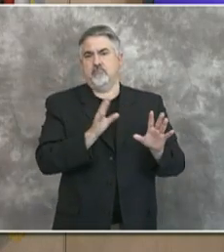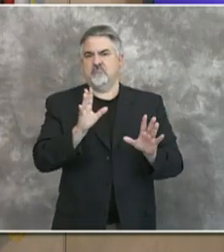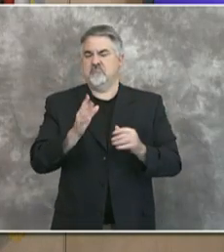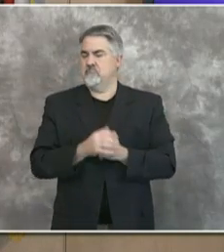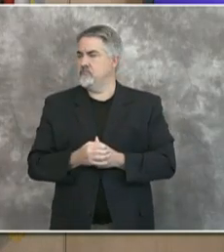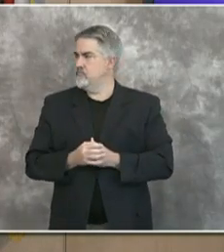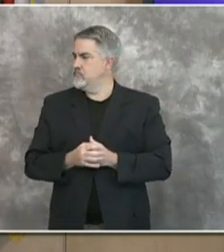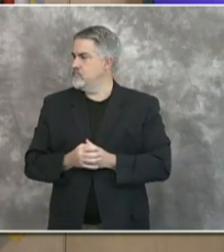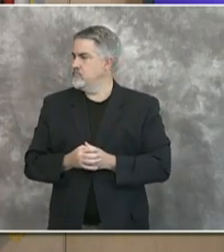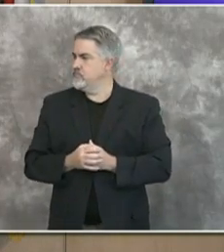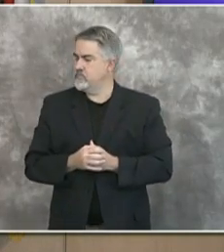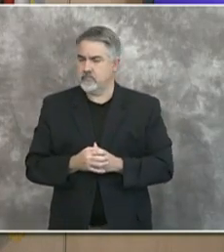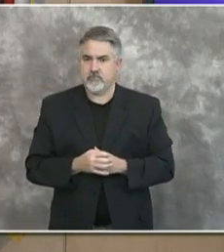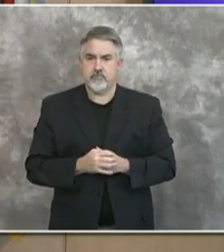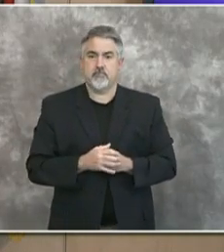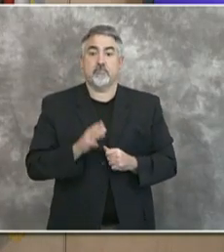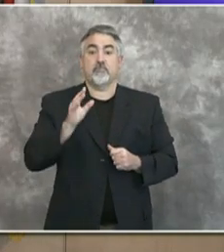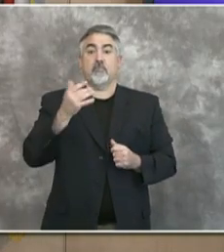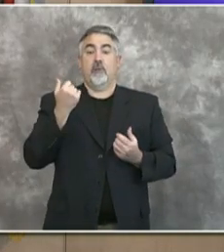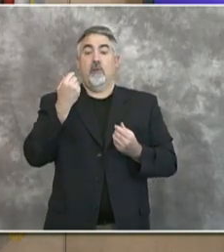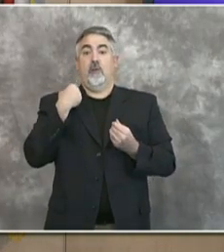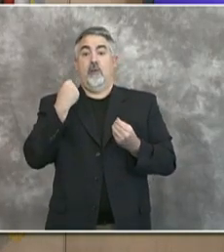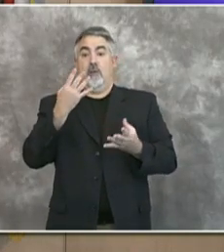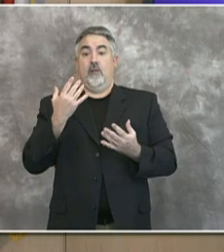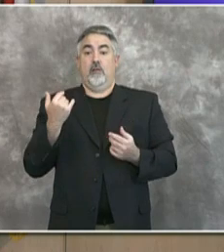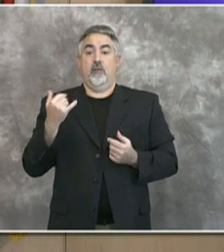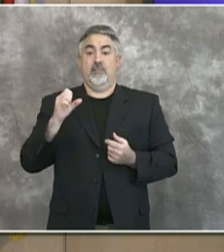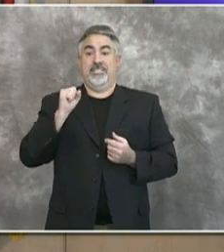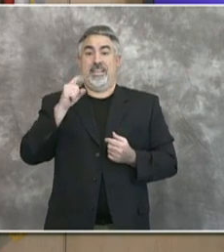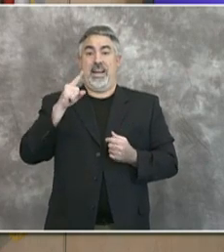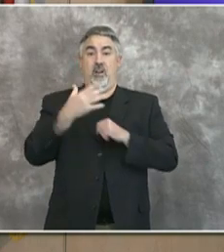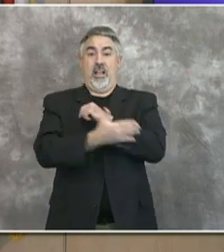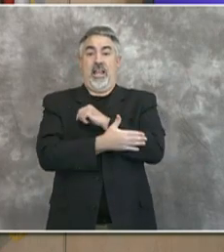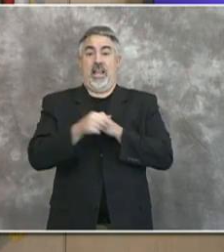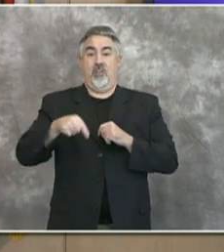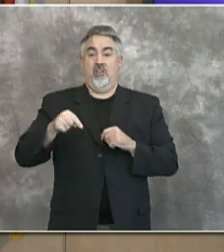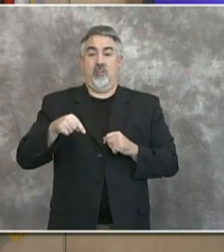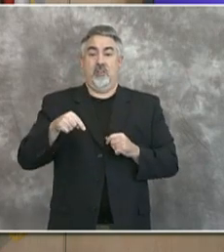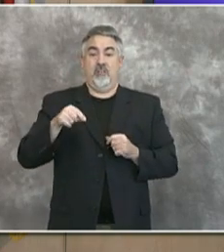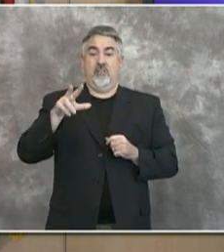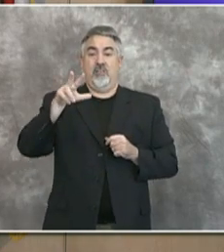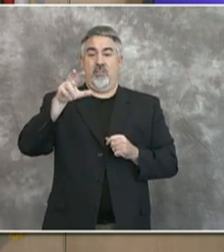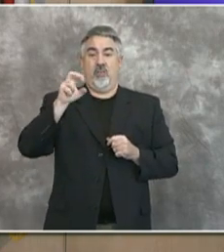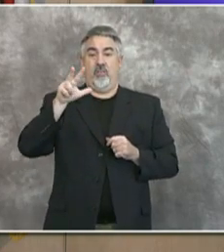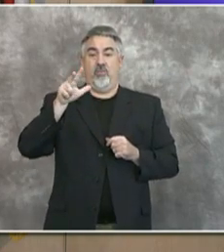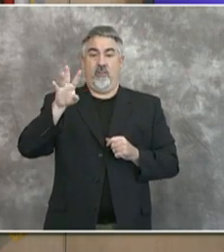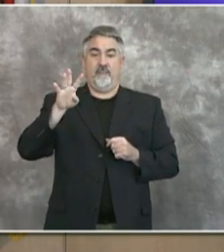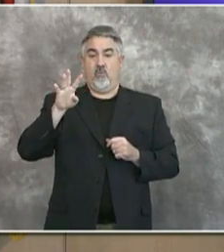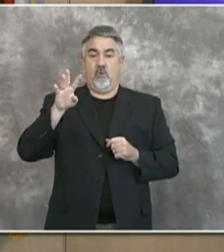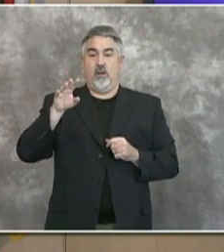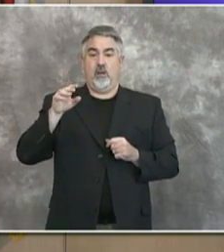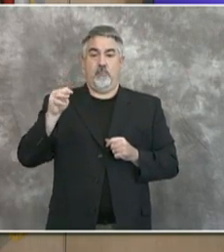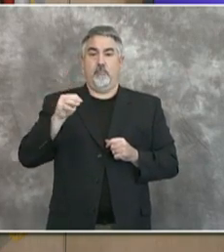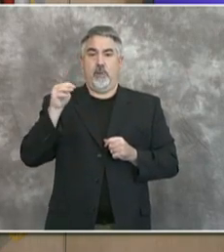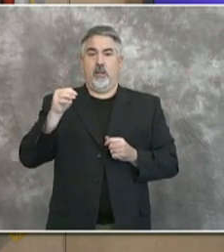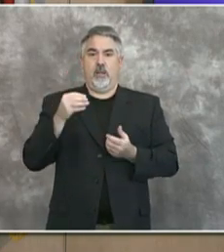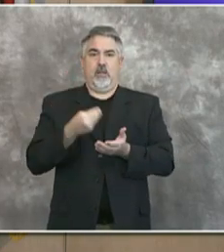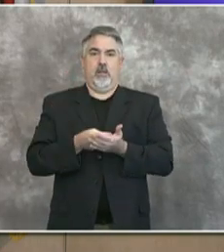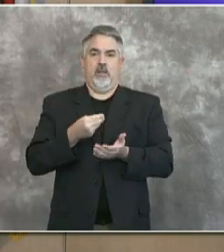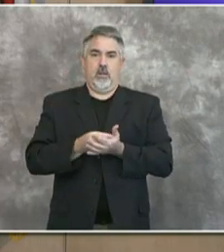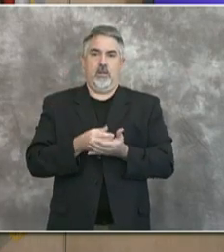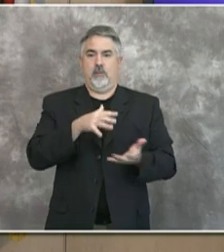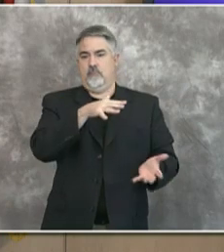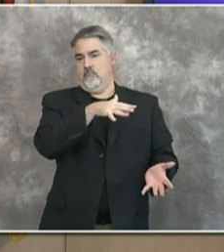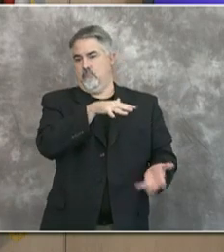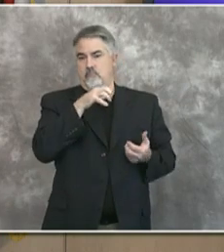to report we're pleased to announce that San Diego County has received $334 million in CARES Act funding. I want to thank the